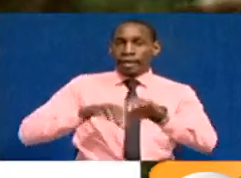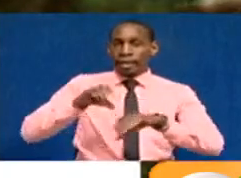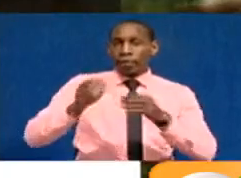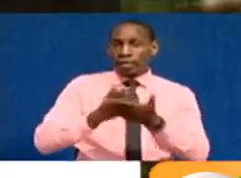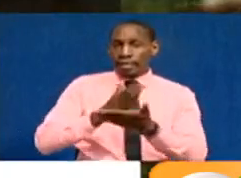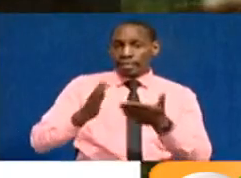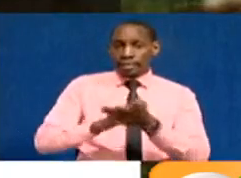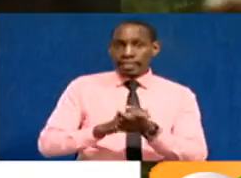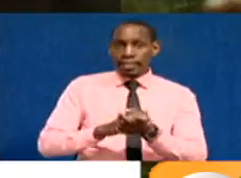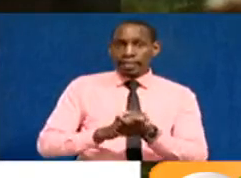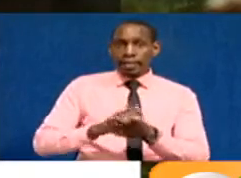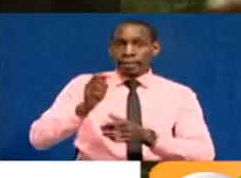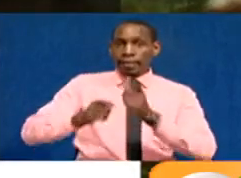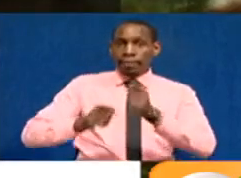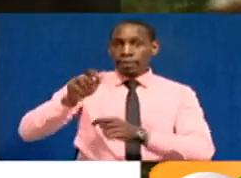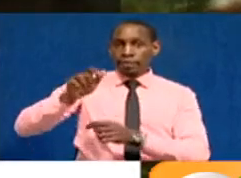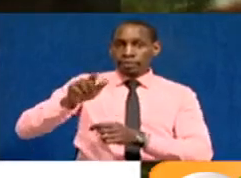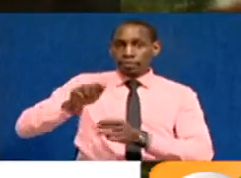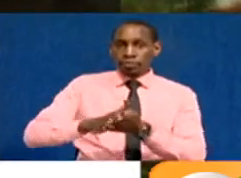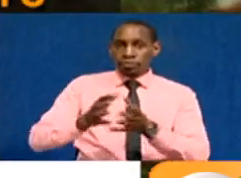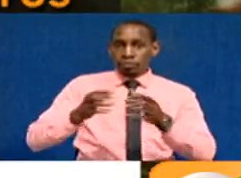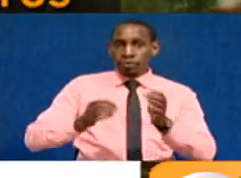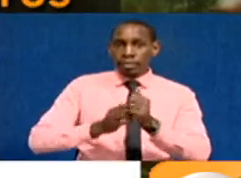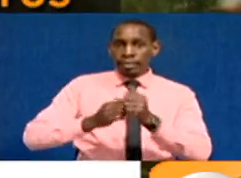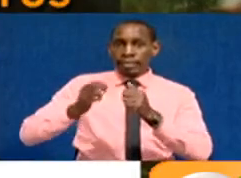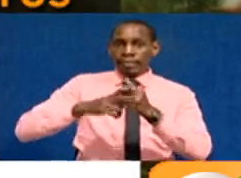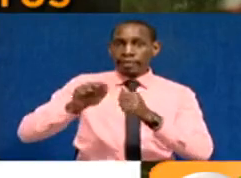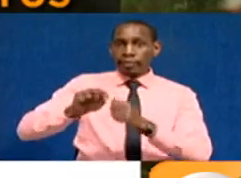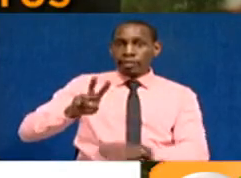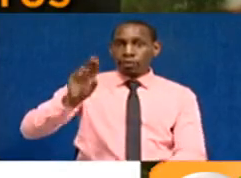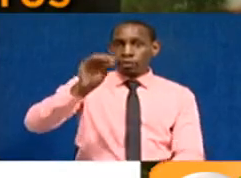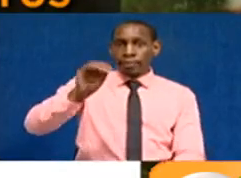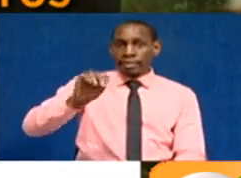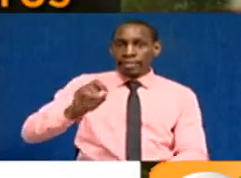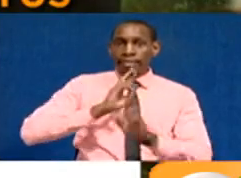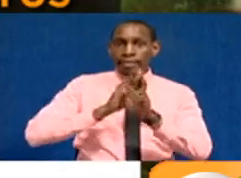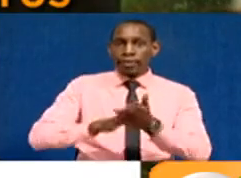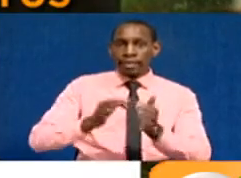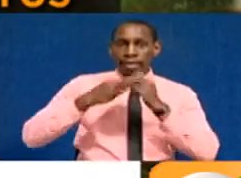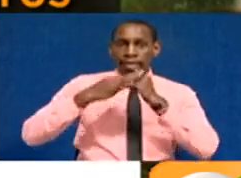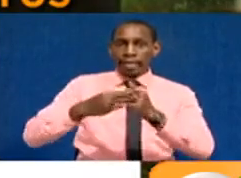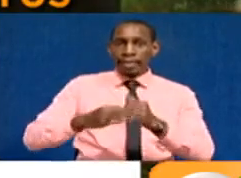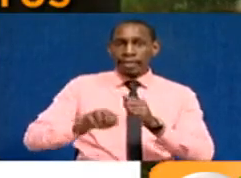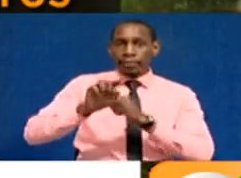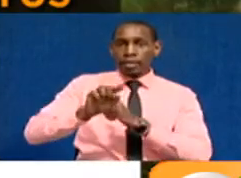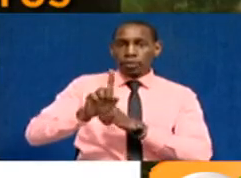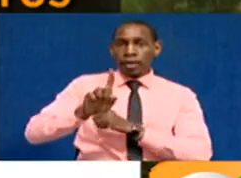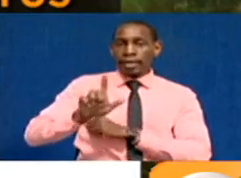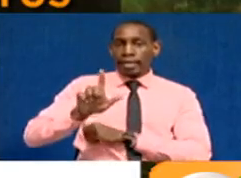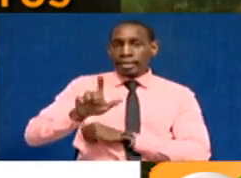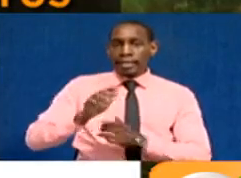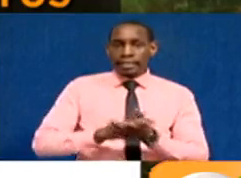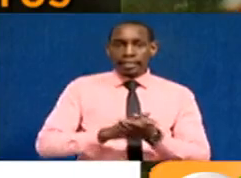sector, however, raw milk production increased 17.2% to hit 801.9 million